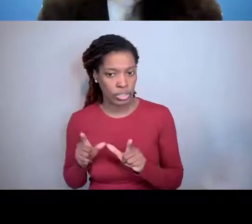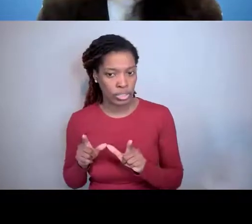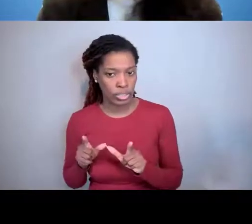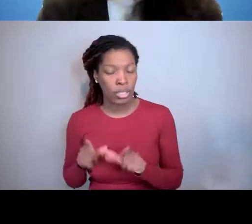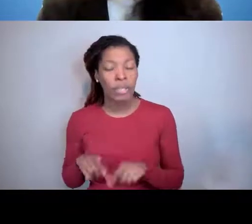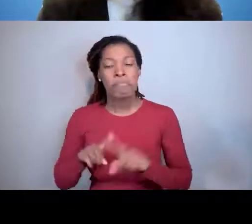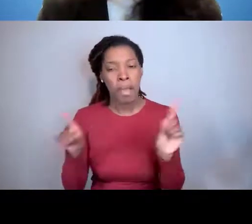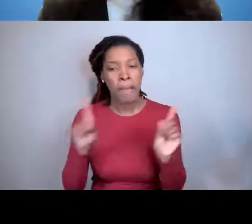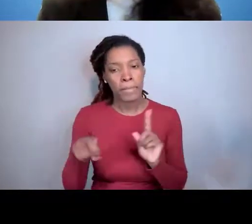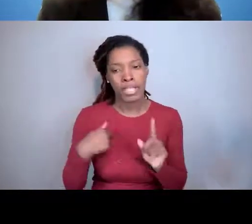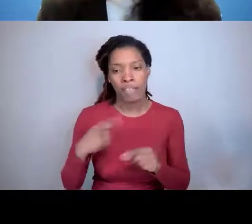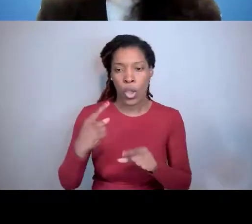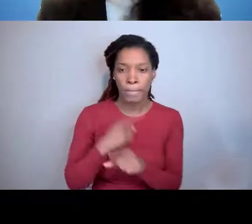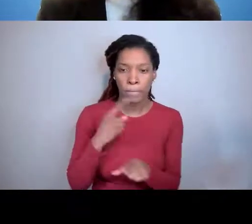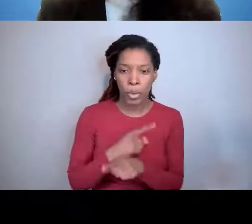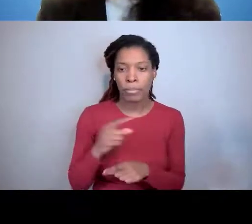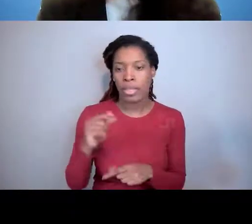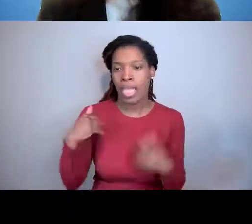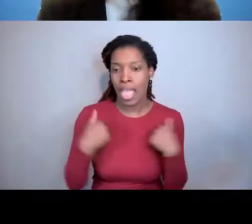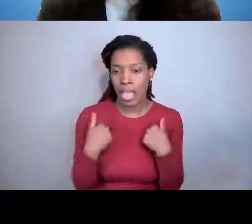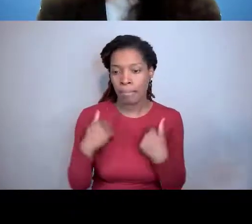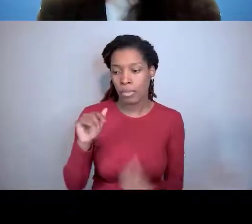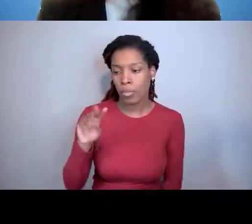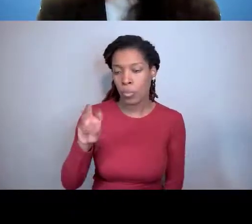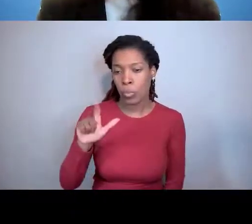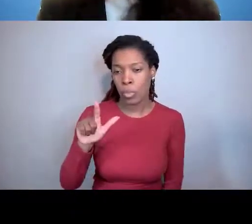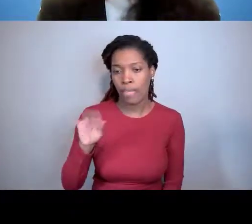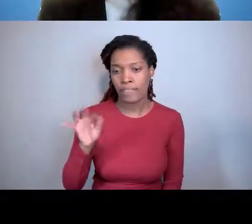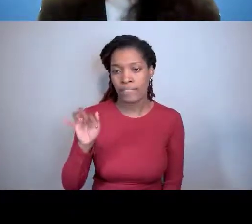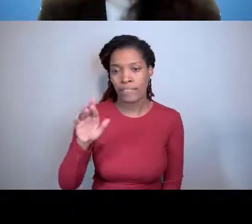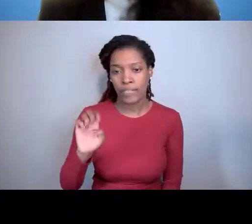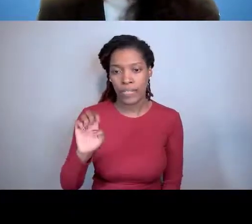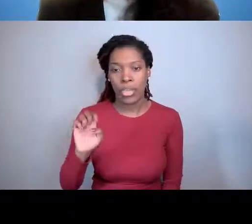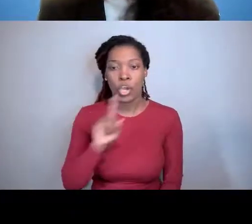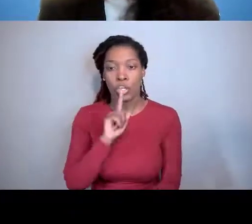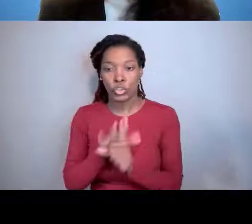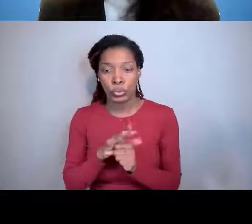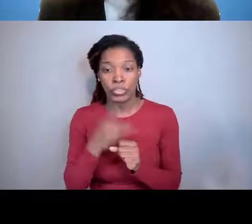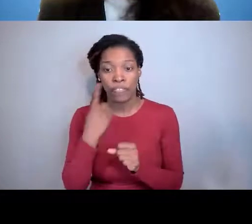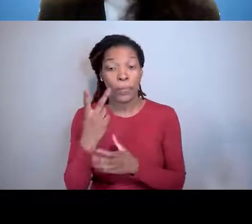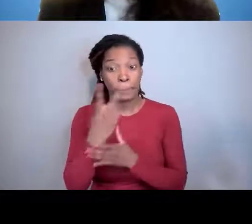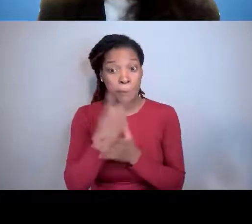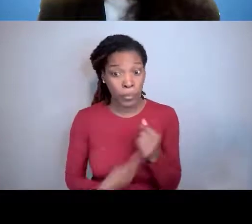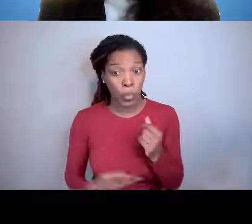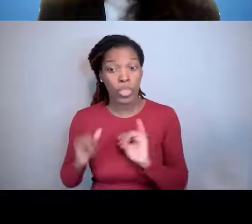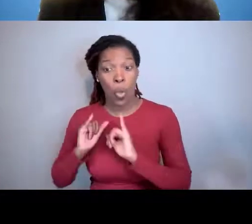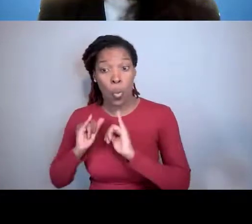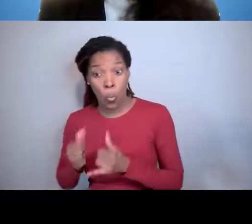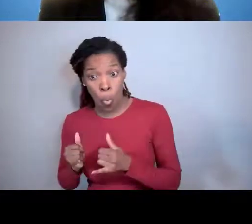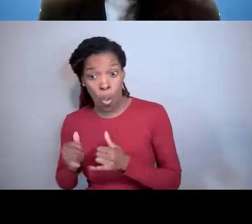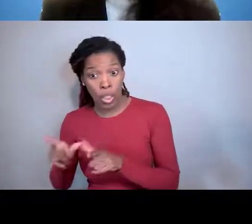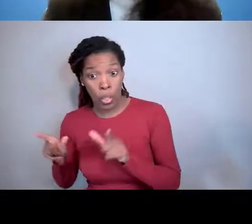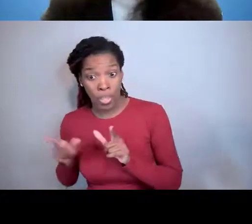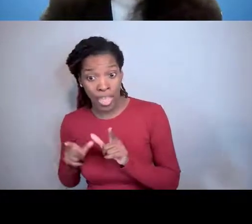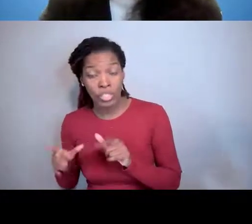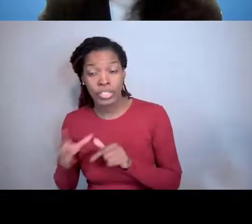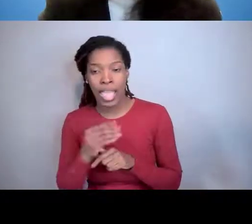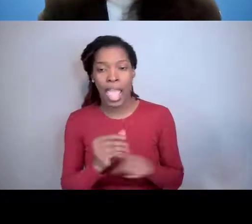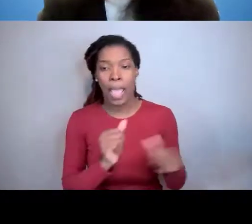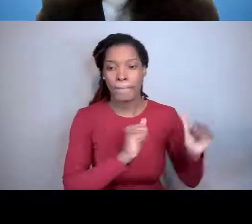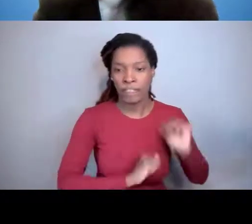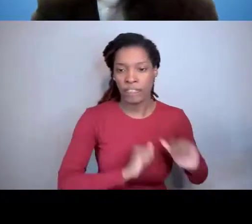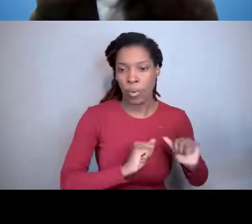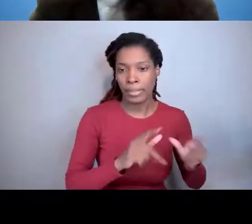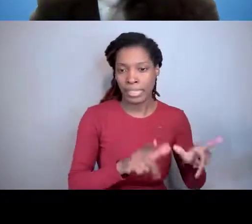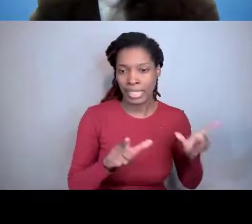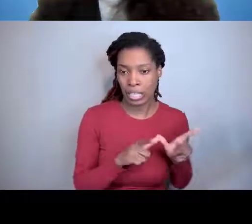appropriate animal welfare assurance for the awardee institution, as well as all of the other performance sites where animal work will be